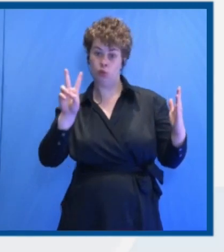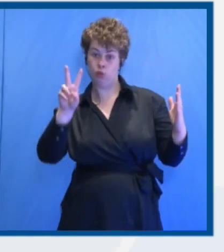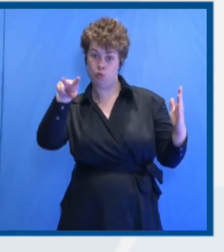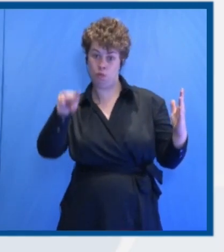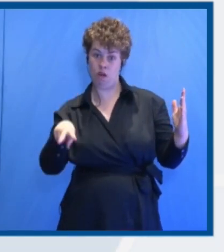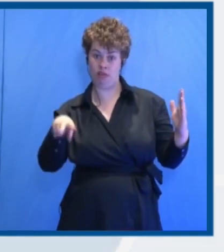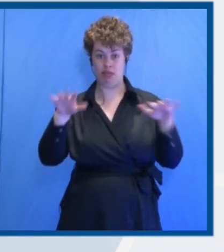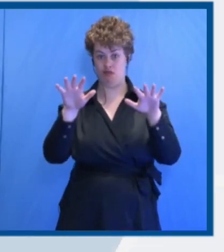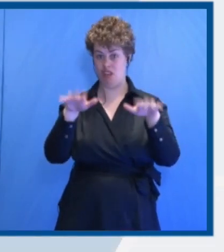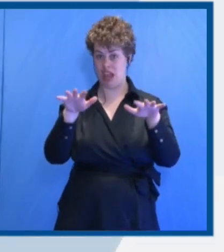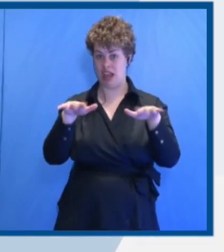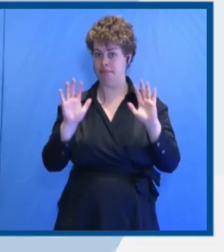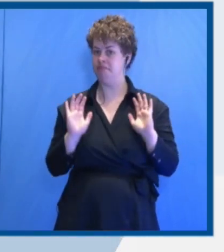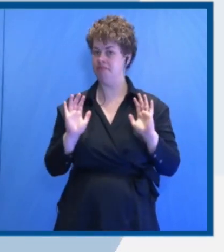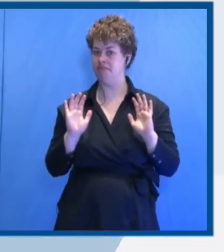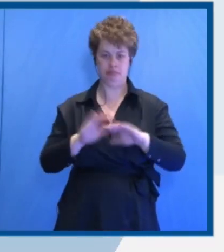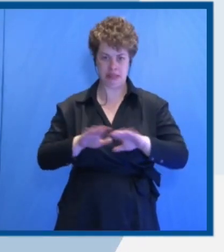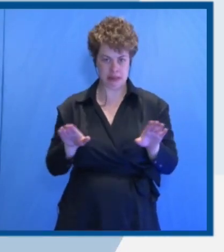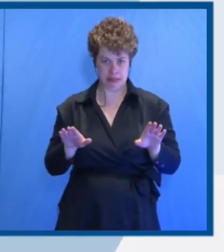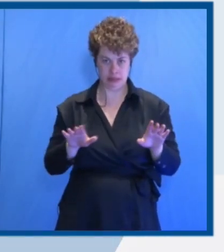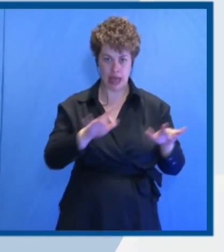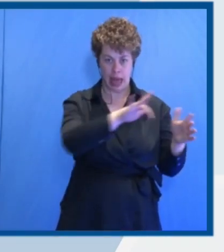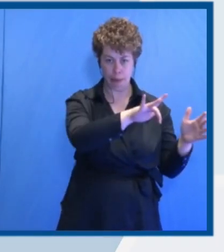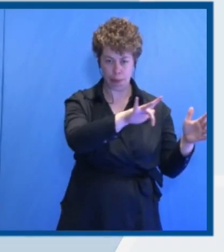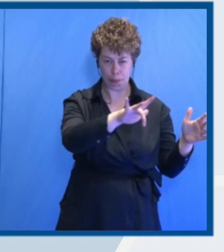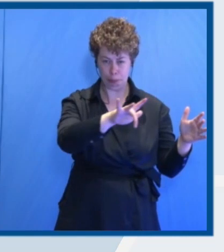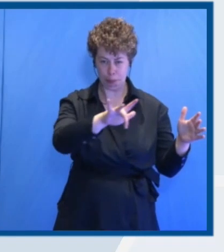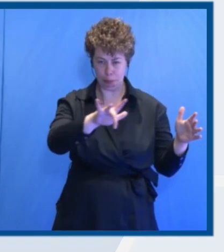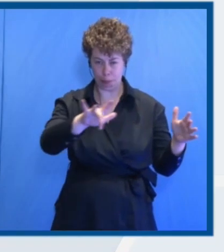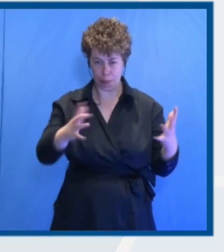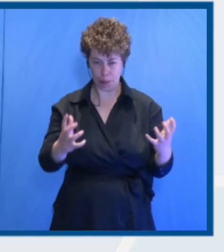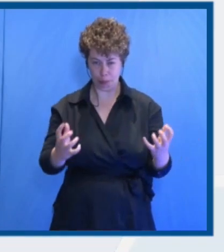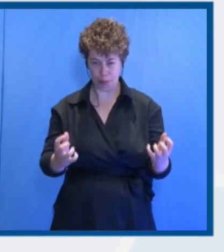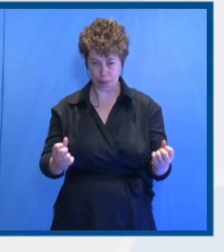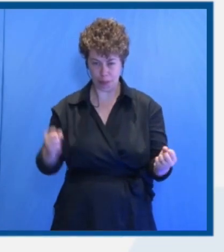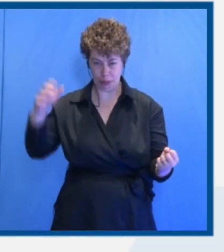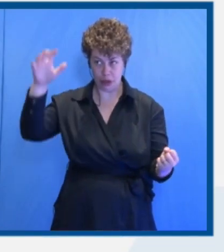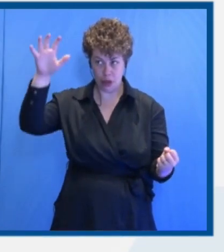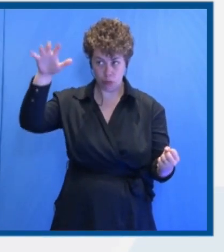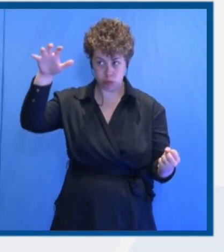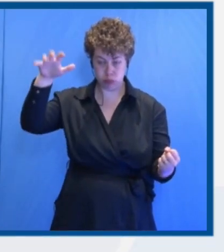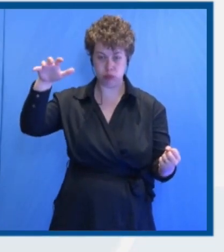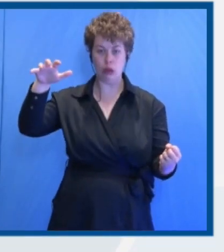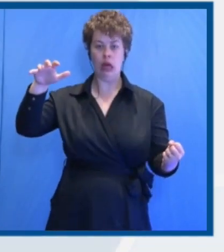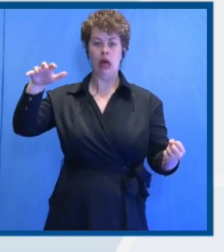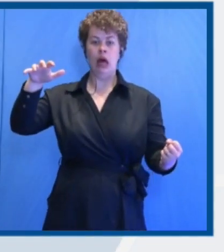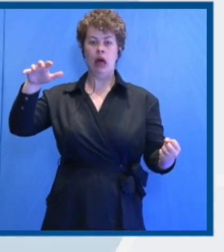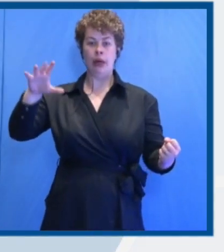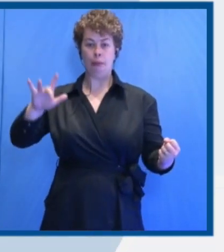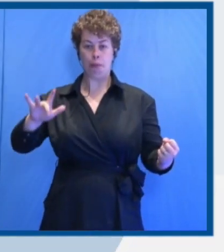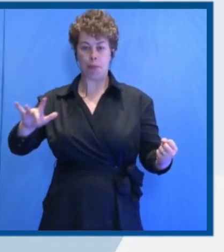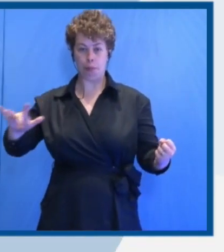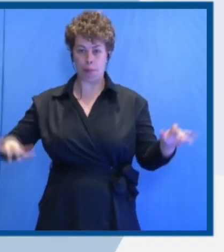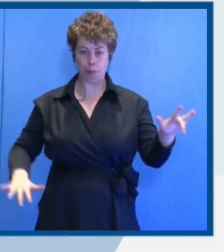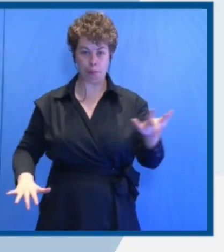your brain how life is at this region of the world and how livelihood